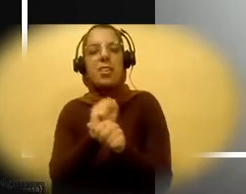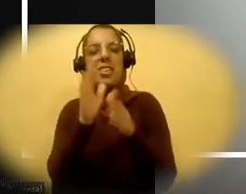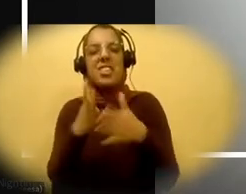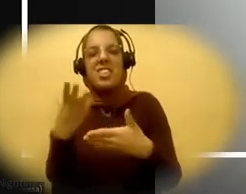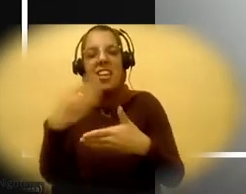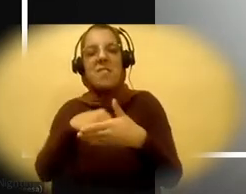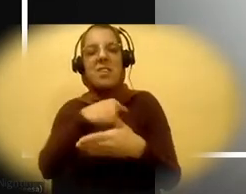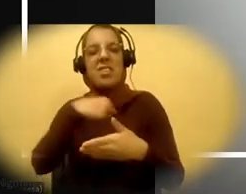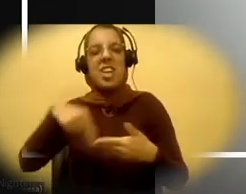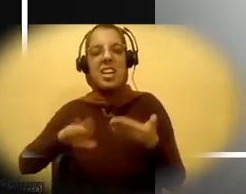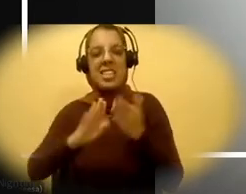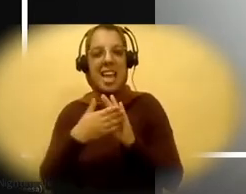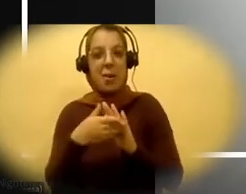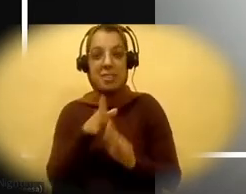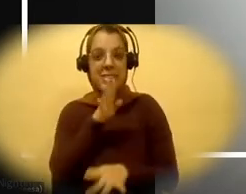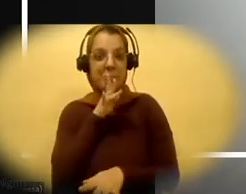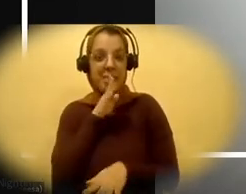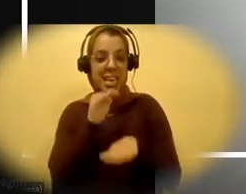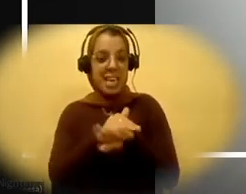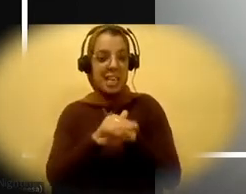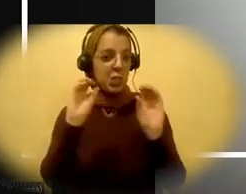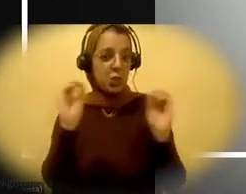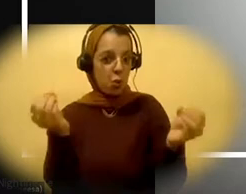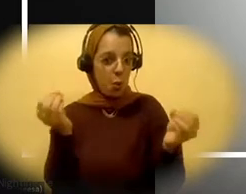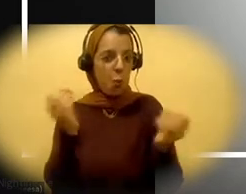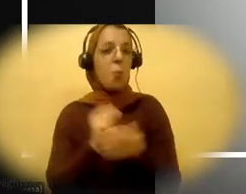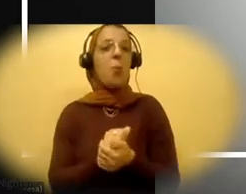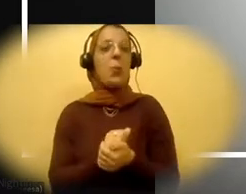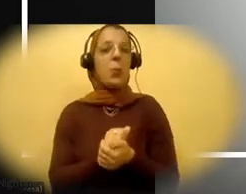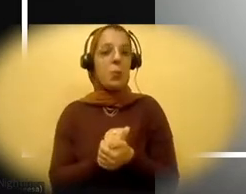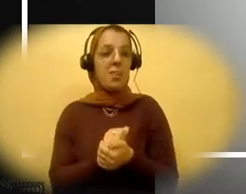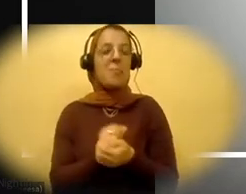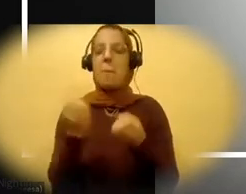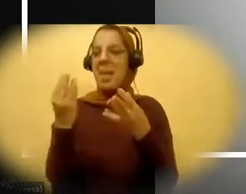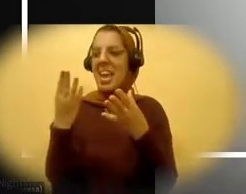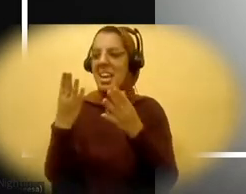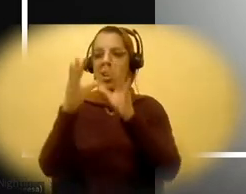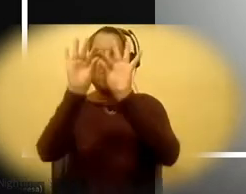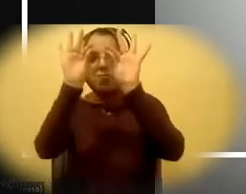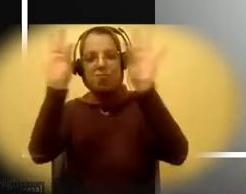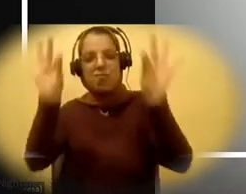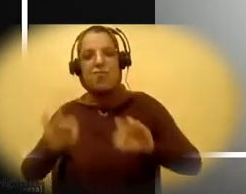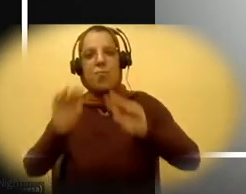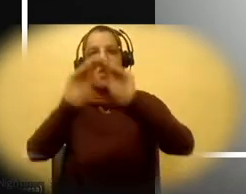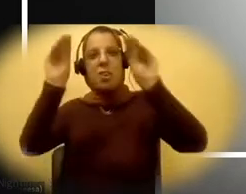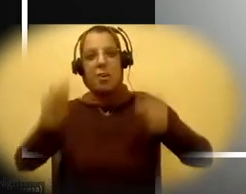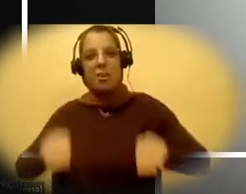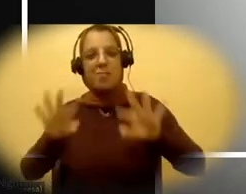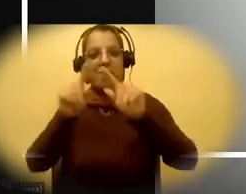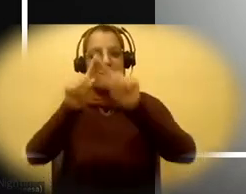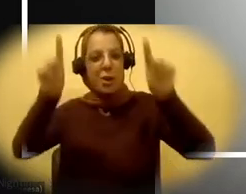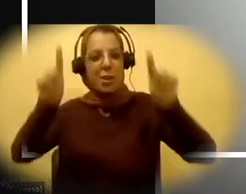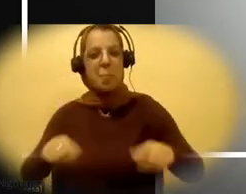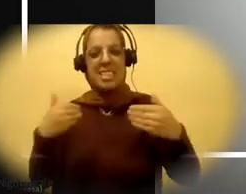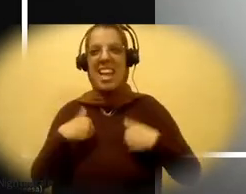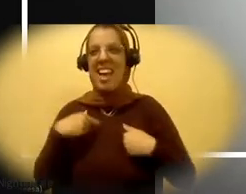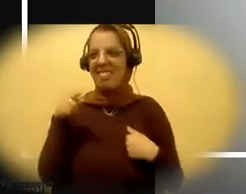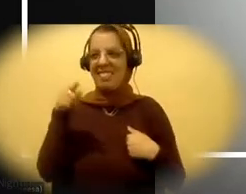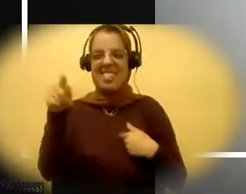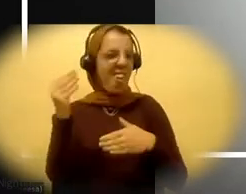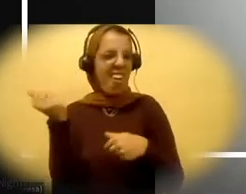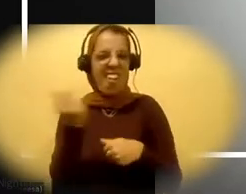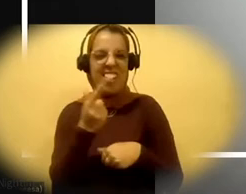speak a lick of English, and there's so many documents that are out there that are all in English. So they are not going to read it. And